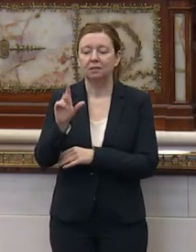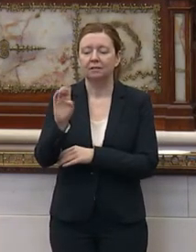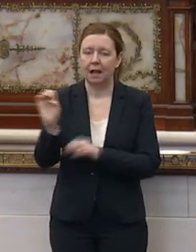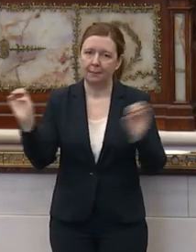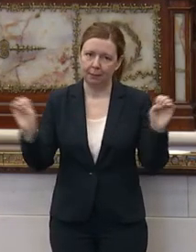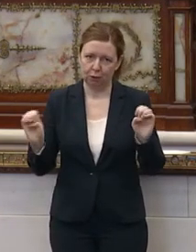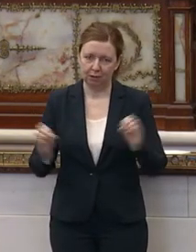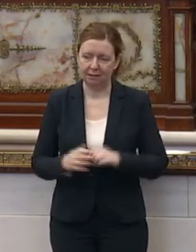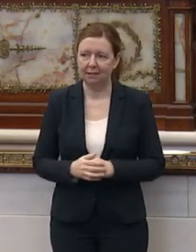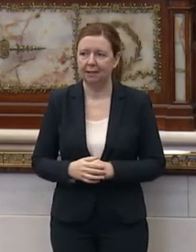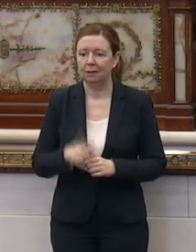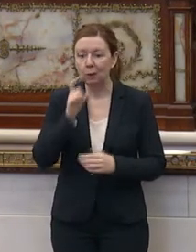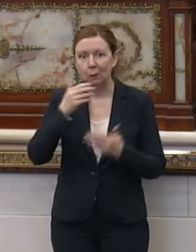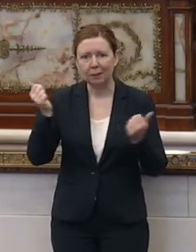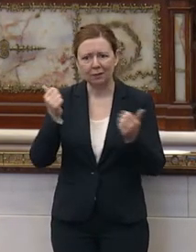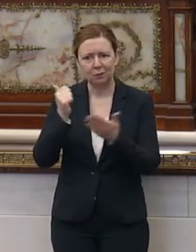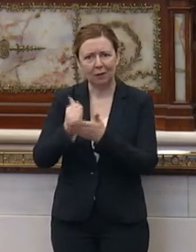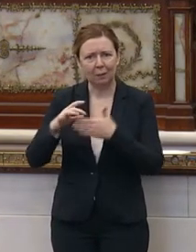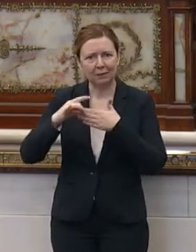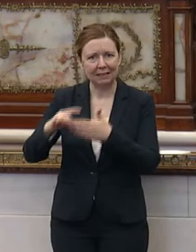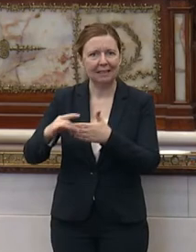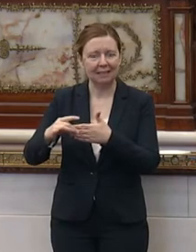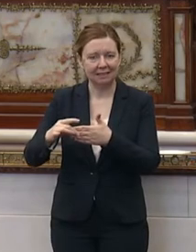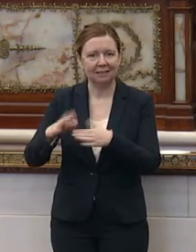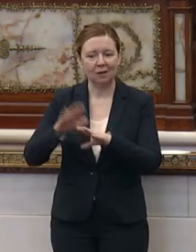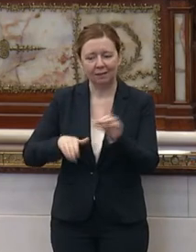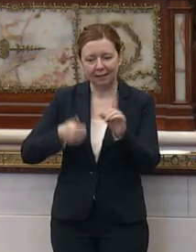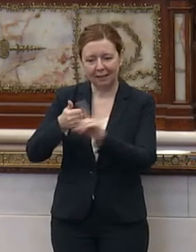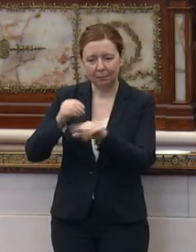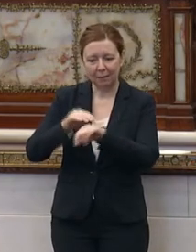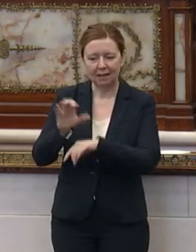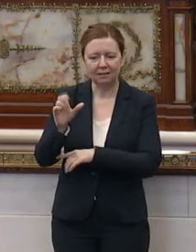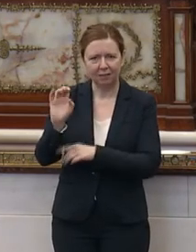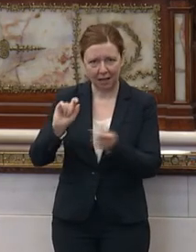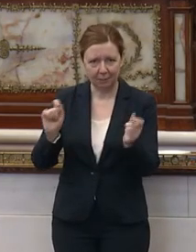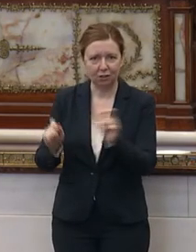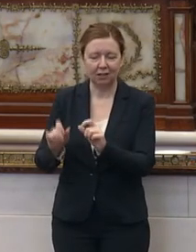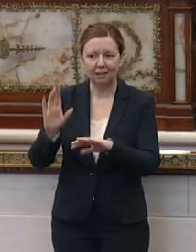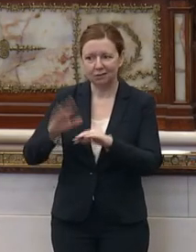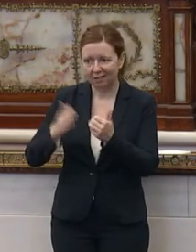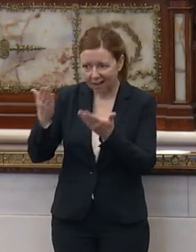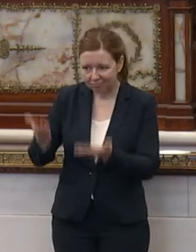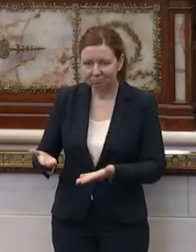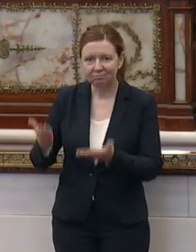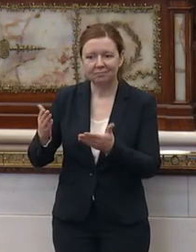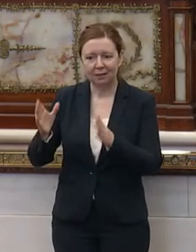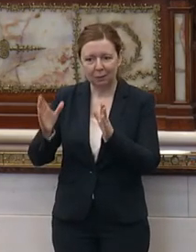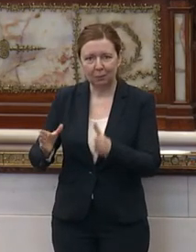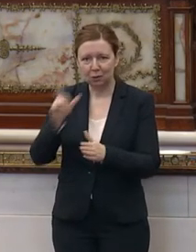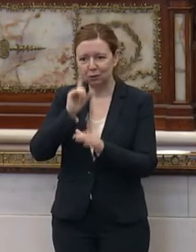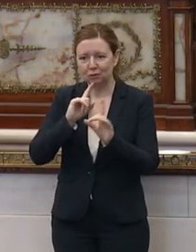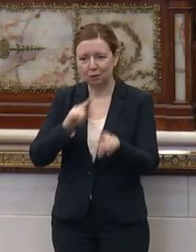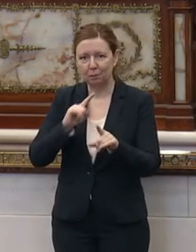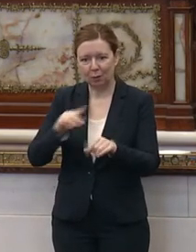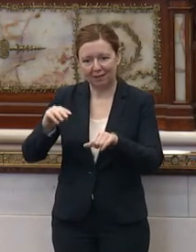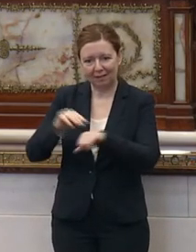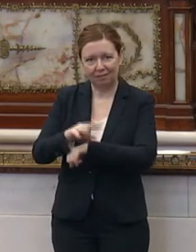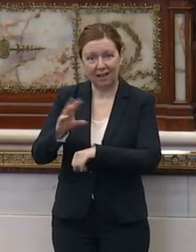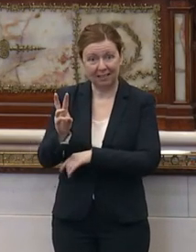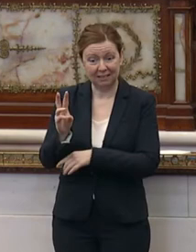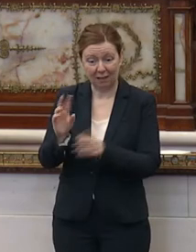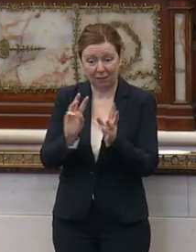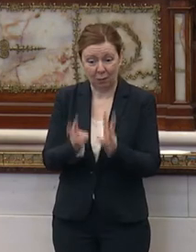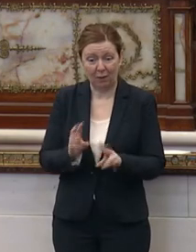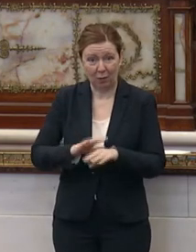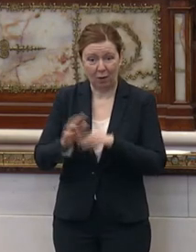emergency. Who better to help to lead this charge on the impacts of climate change than the very person who reported its effects